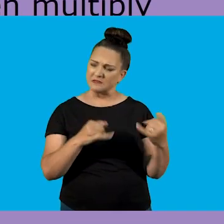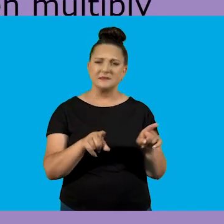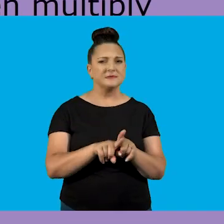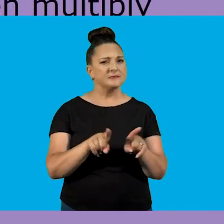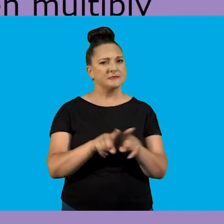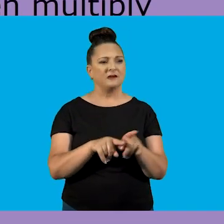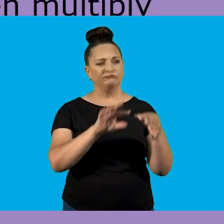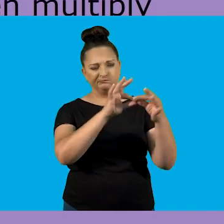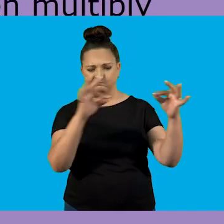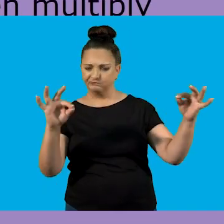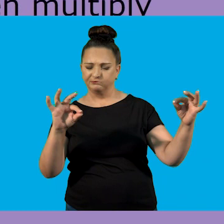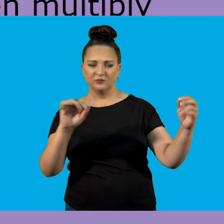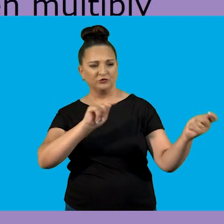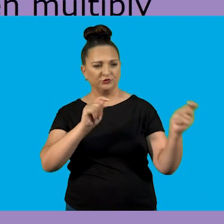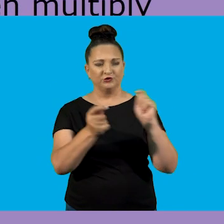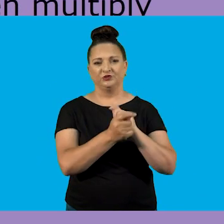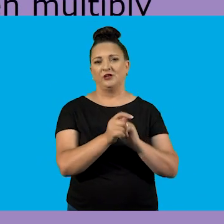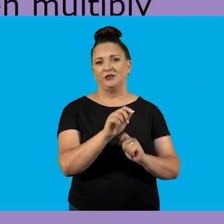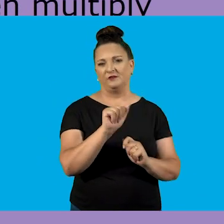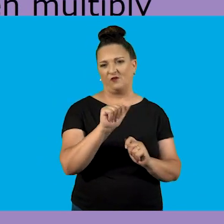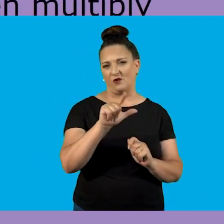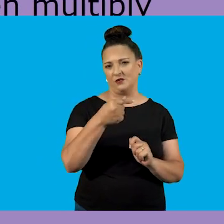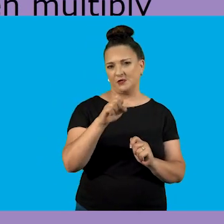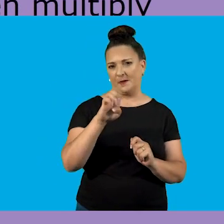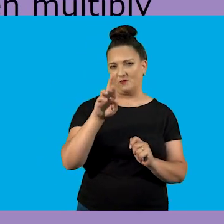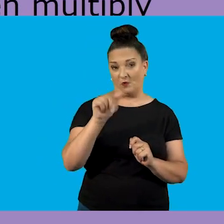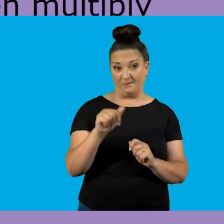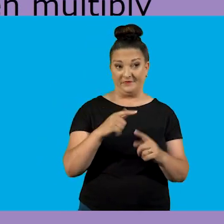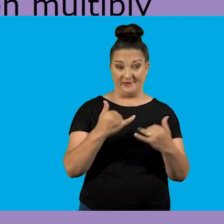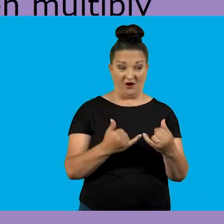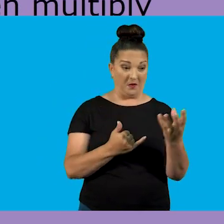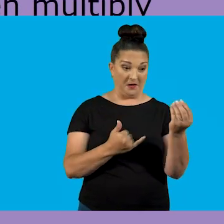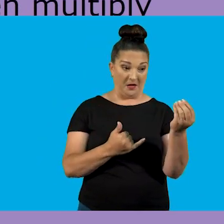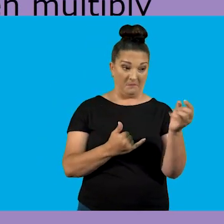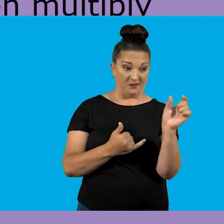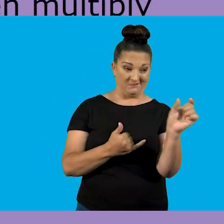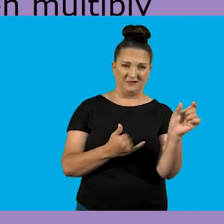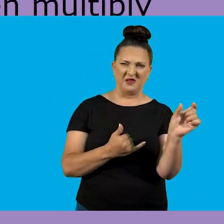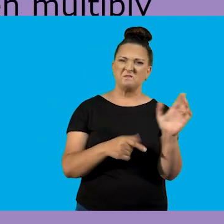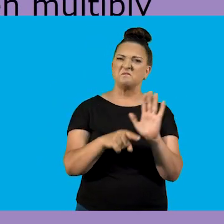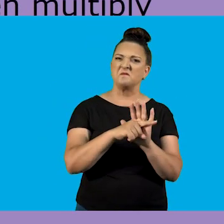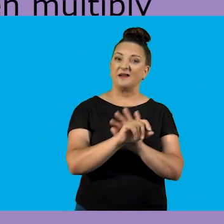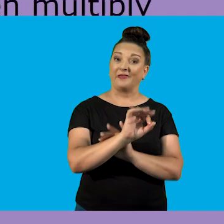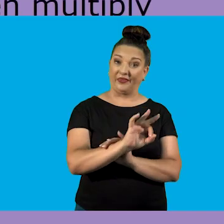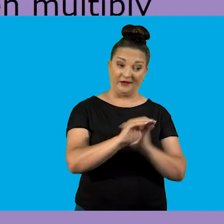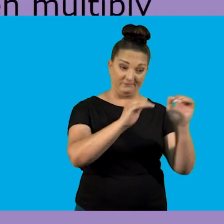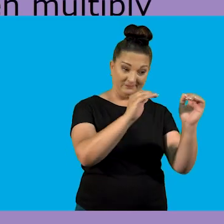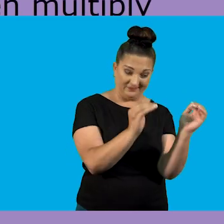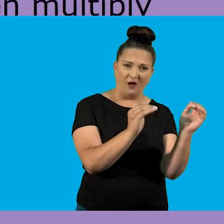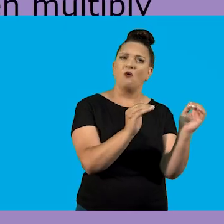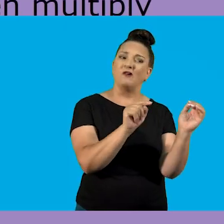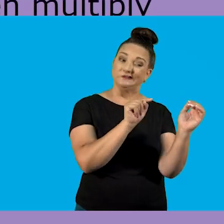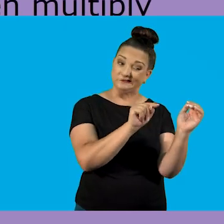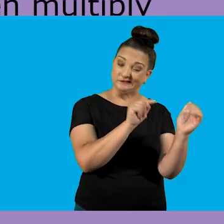expressing these words algebraically, let's see what it says. Subtract 3 from a number and then multiply the answer